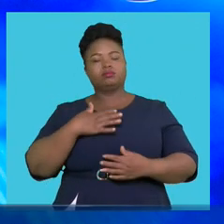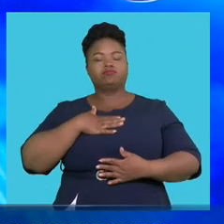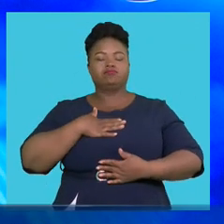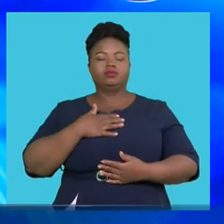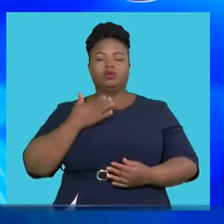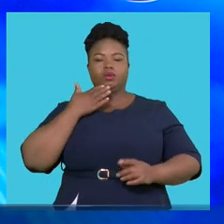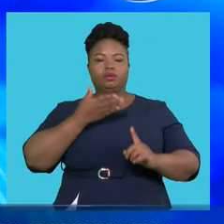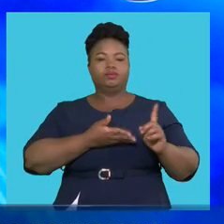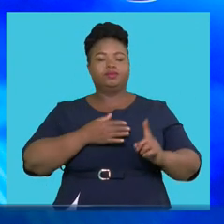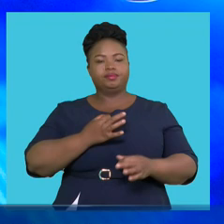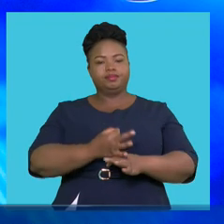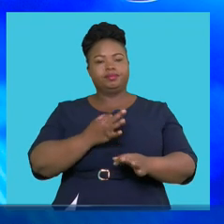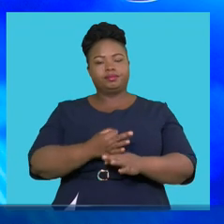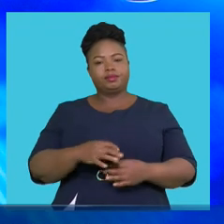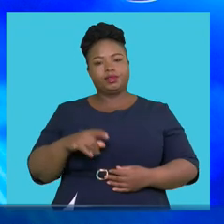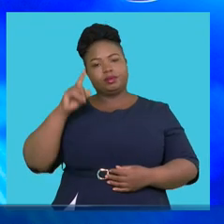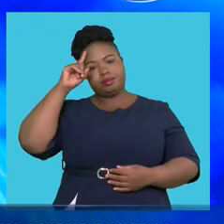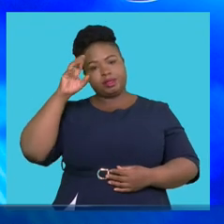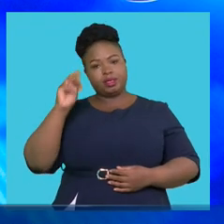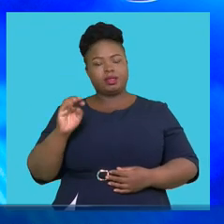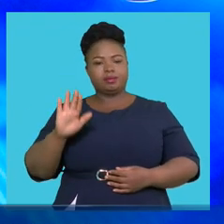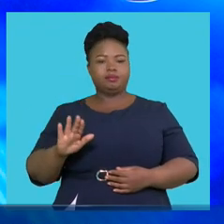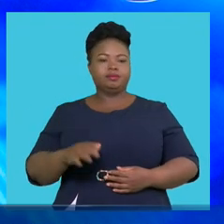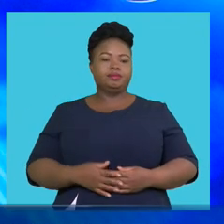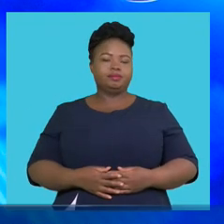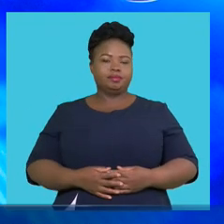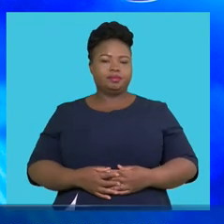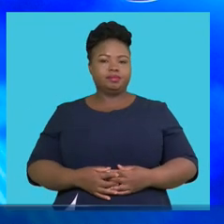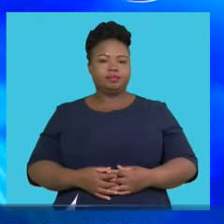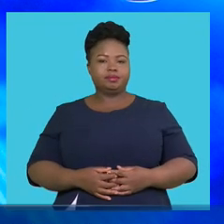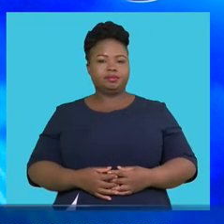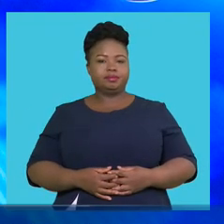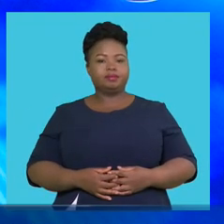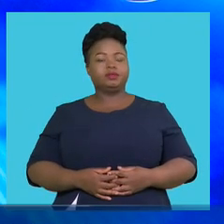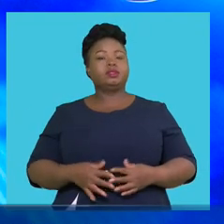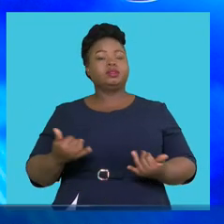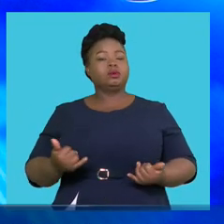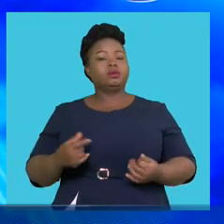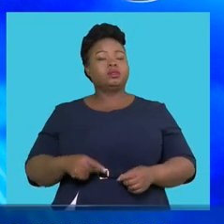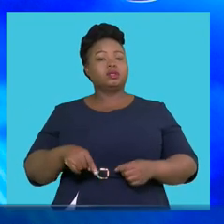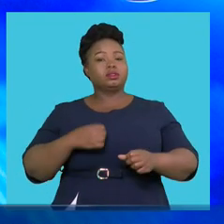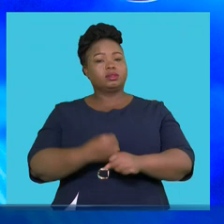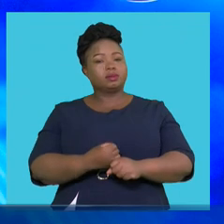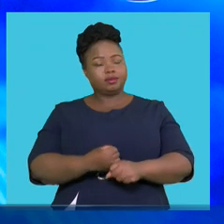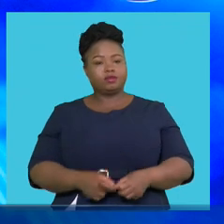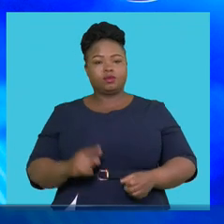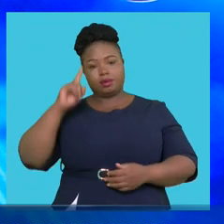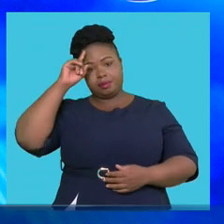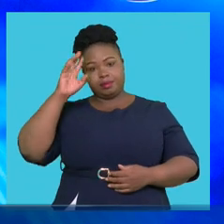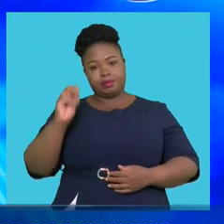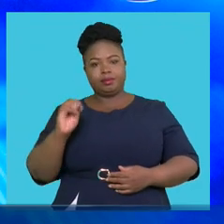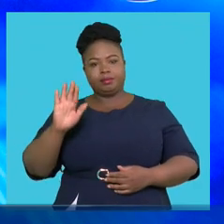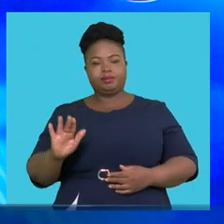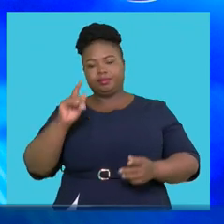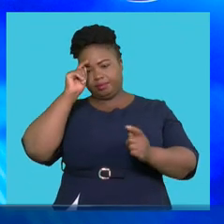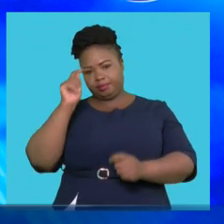kongasekhoyo owayesakuba ngumongameli weli kunye negqala lomzabalazo uba uNelson Mandela. Uhlelo lwalonyaka losuku lukatata uMandela